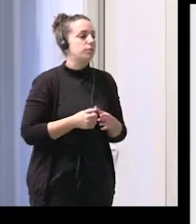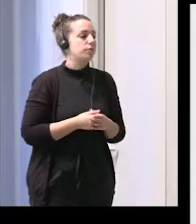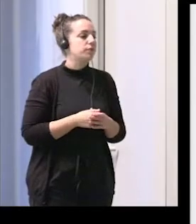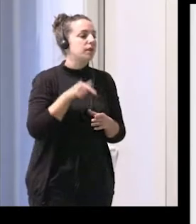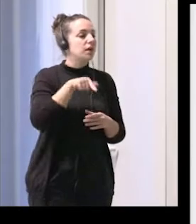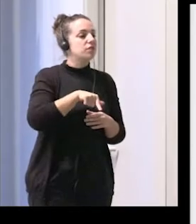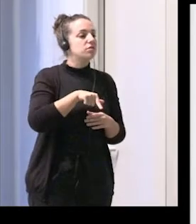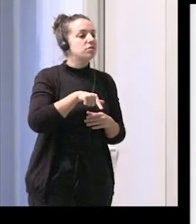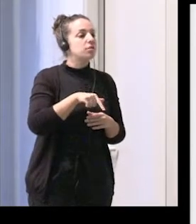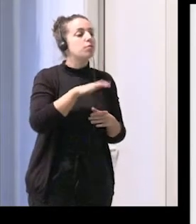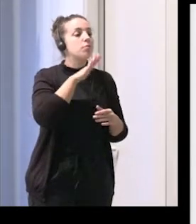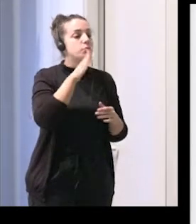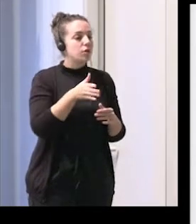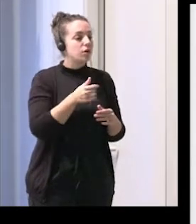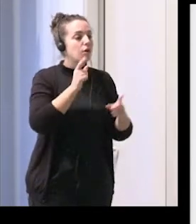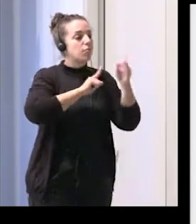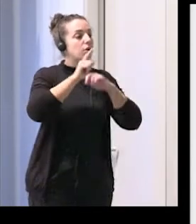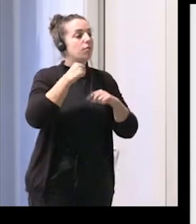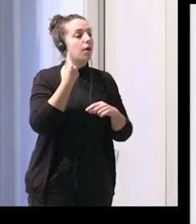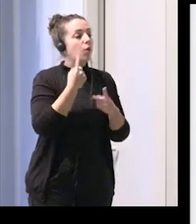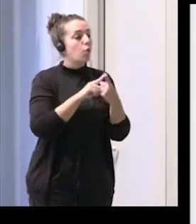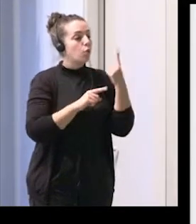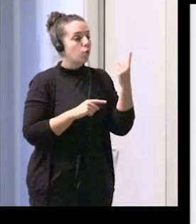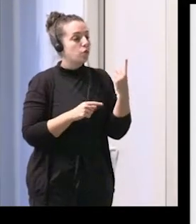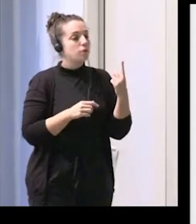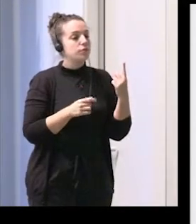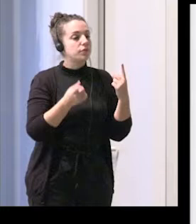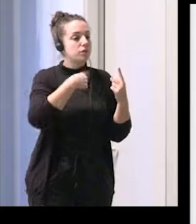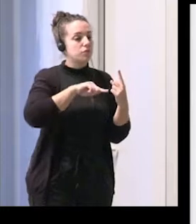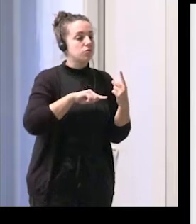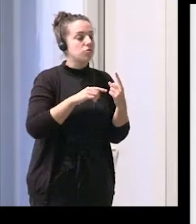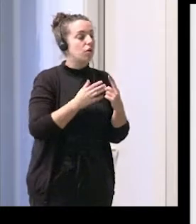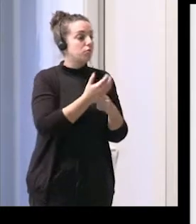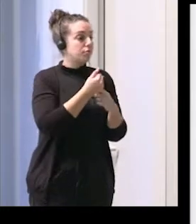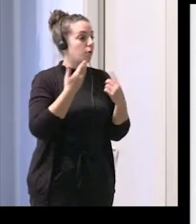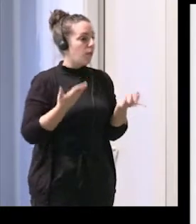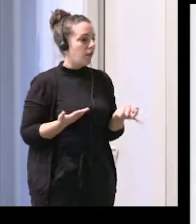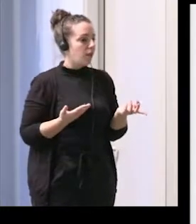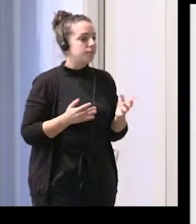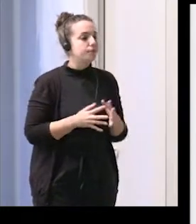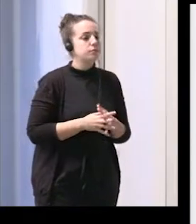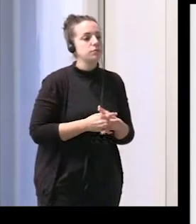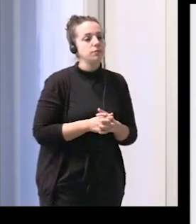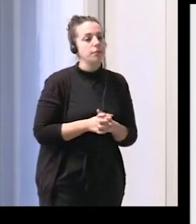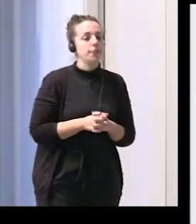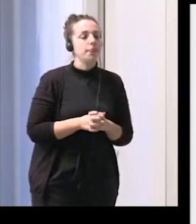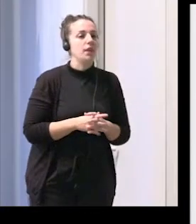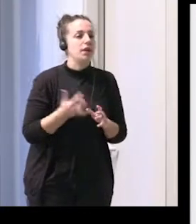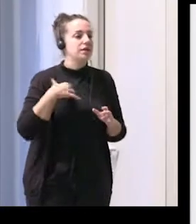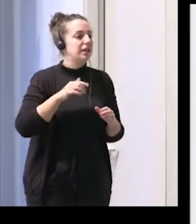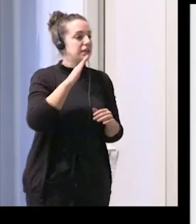One of the problems we first encountered was when we gave children two devices, and actually